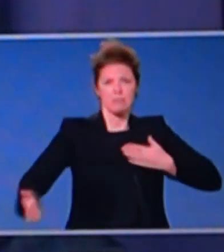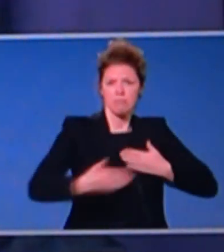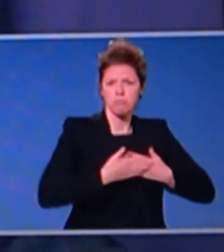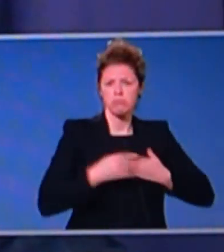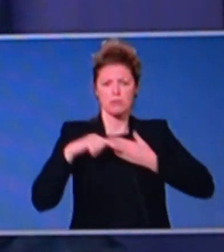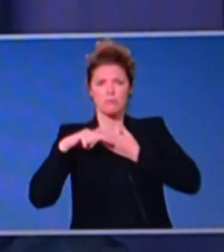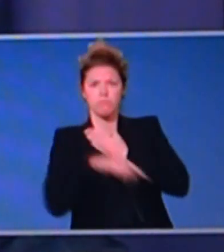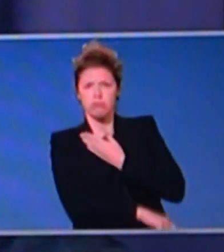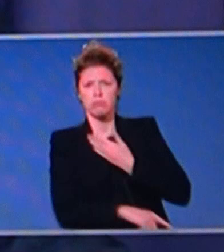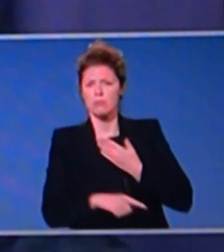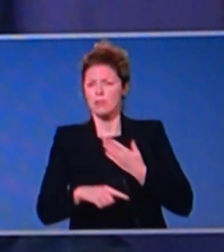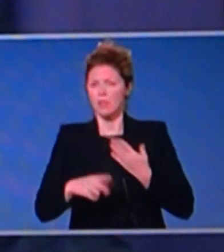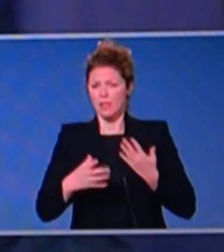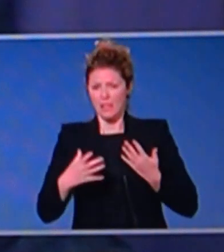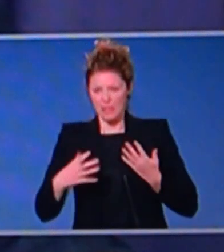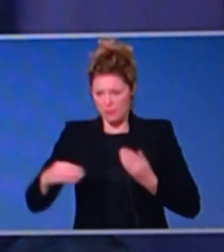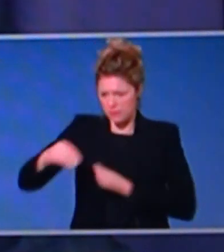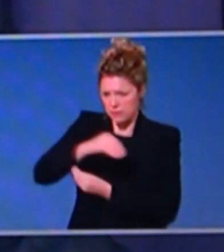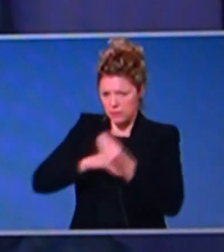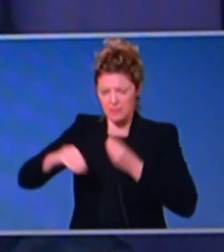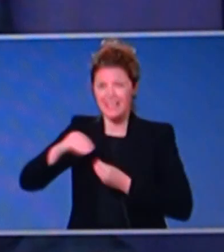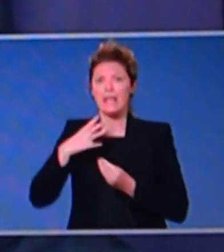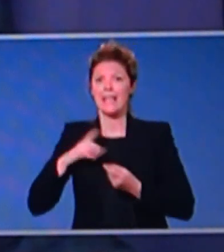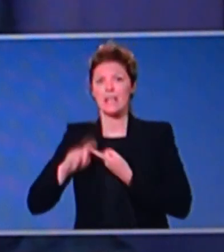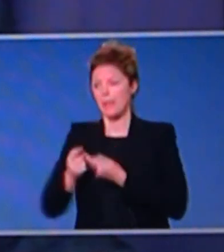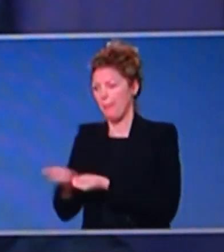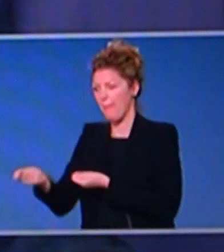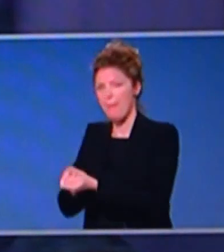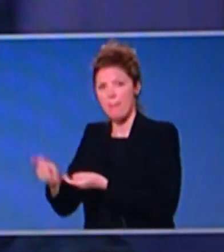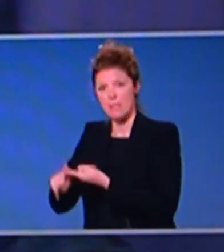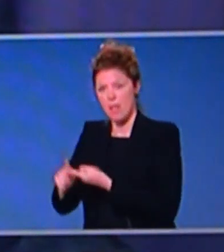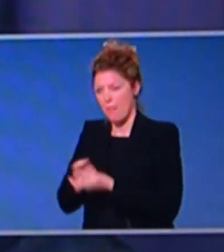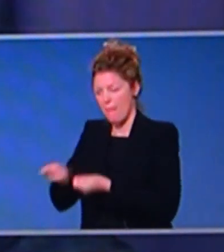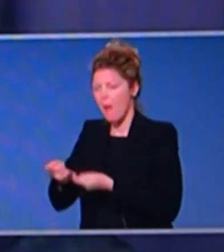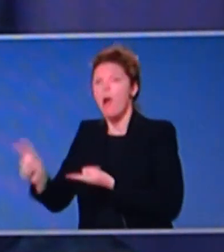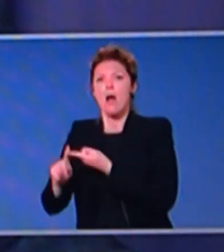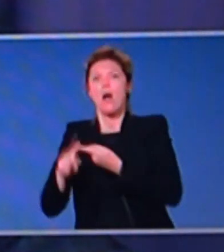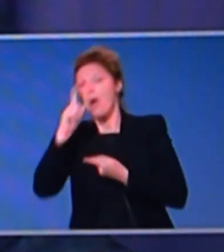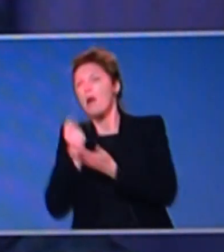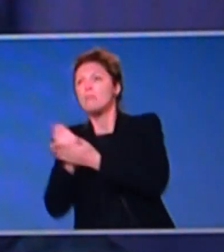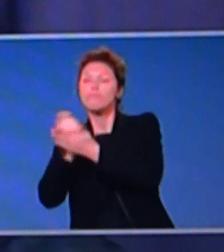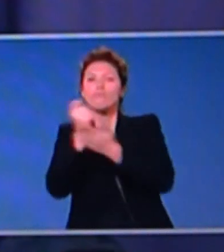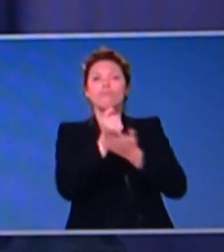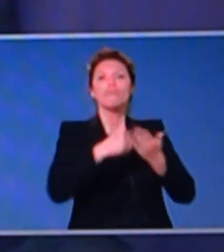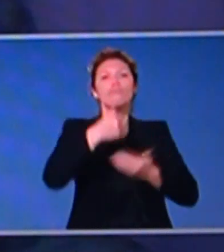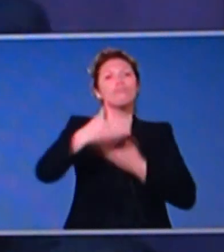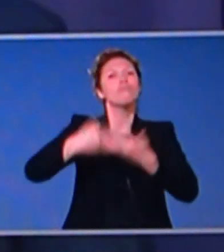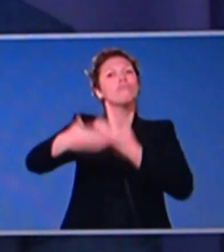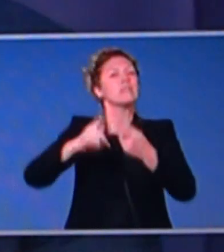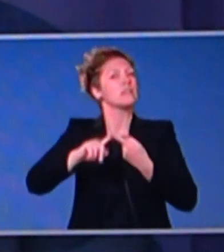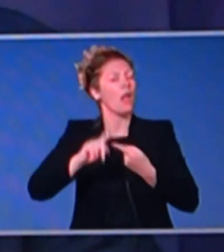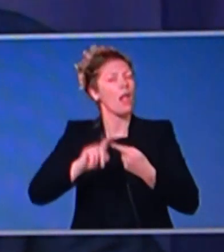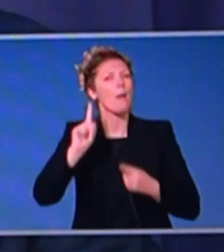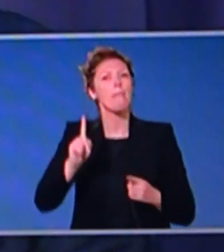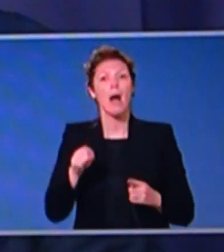economy. But that's why we also need to move as quickly as we can, getting these protections in place to ensure that our economy can grow. Now, the